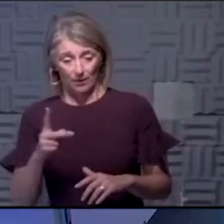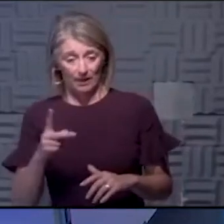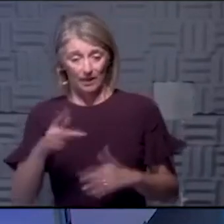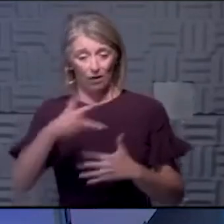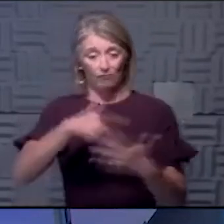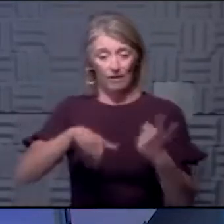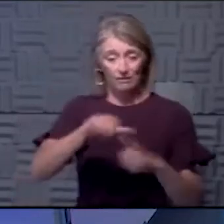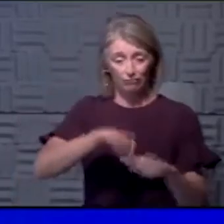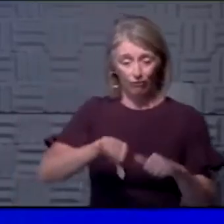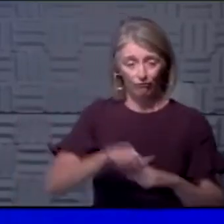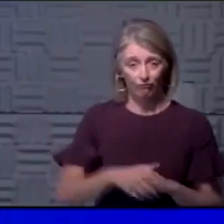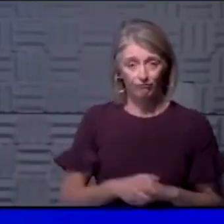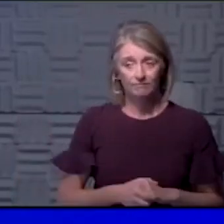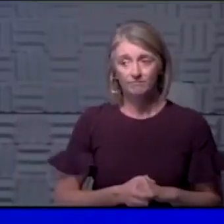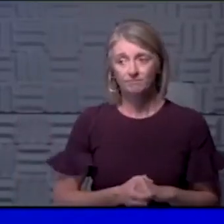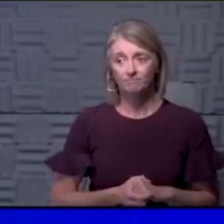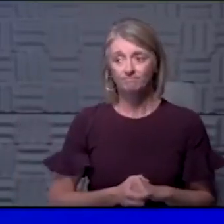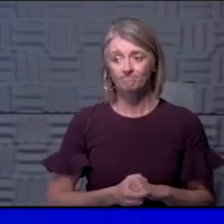around each other?